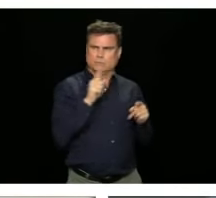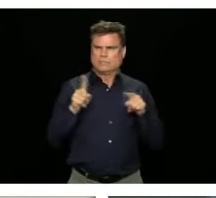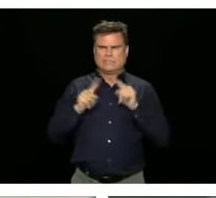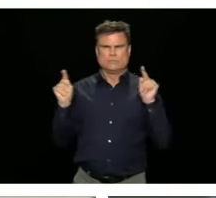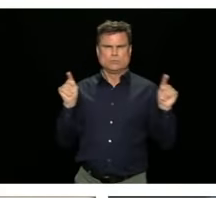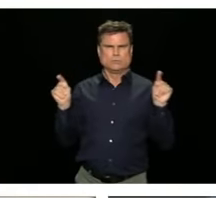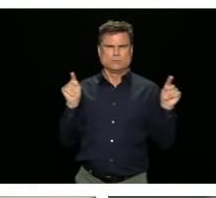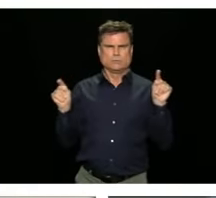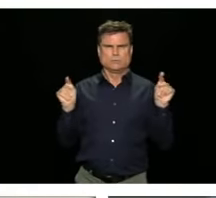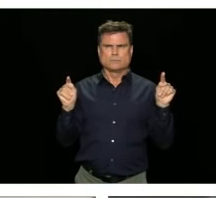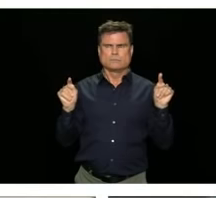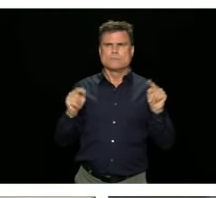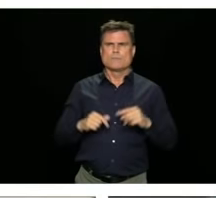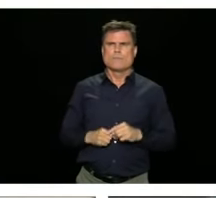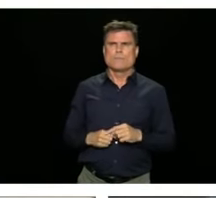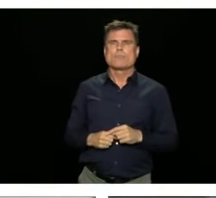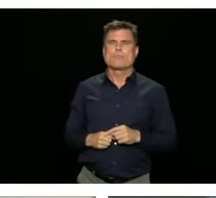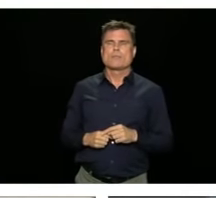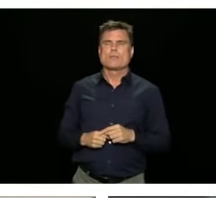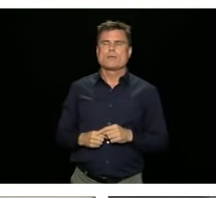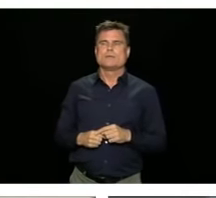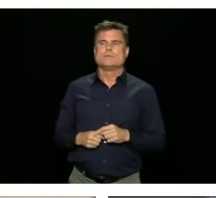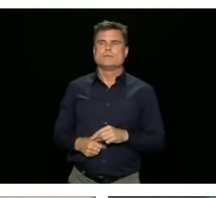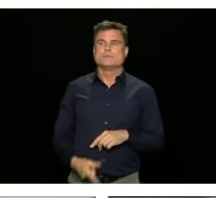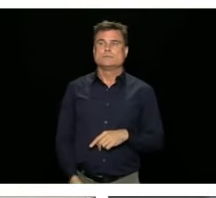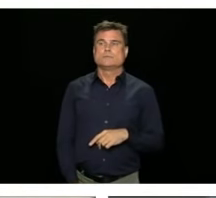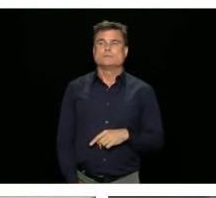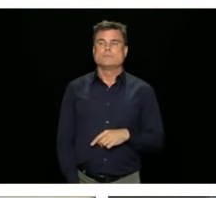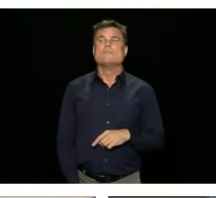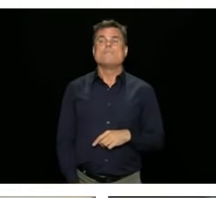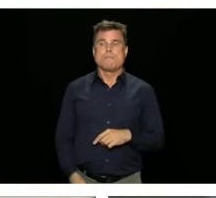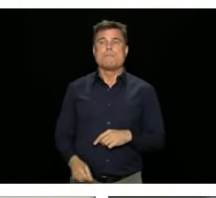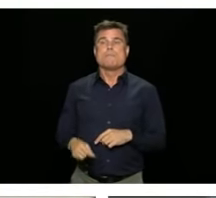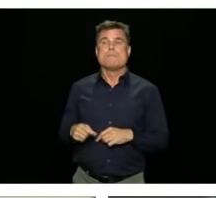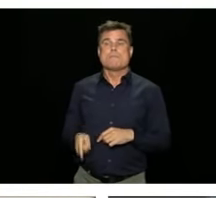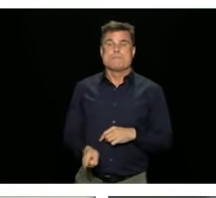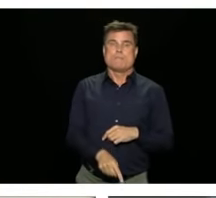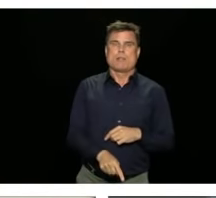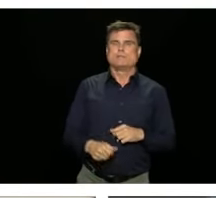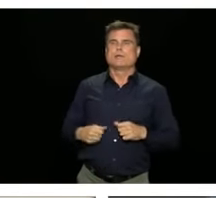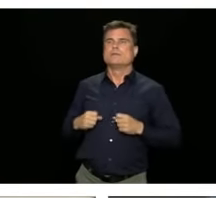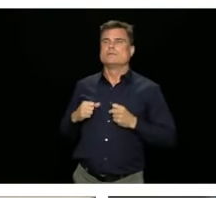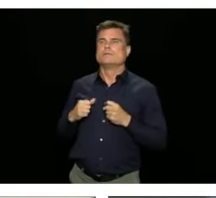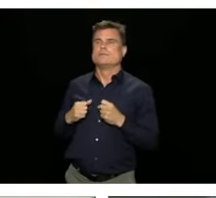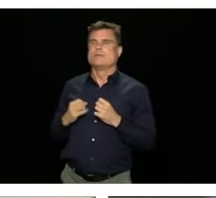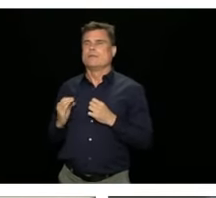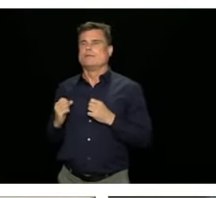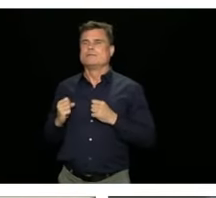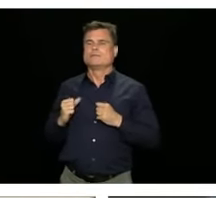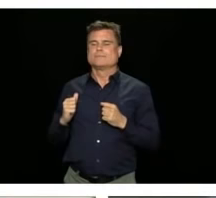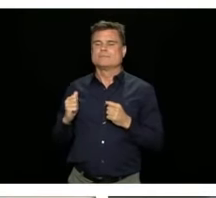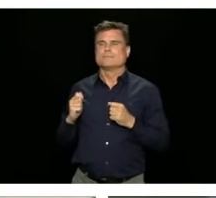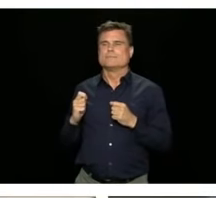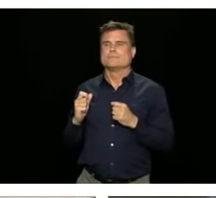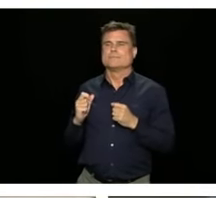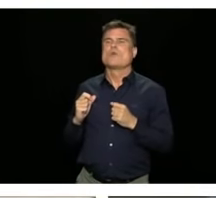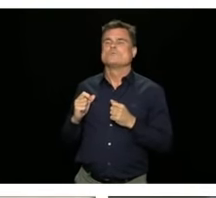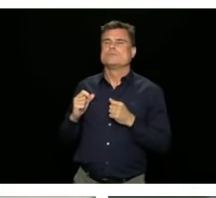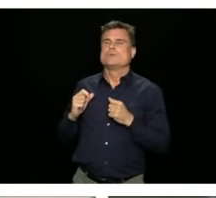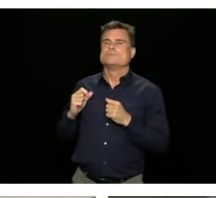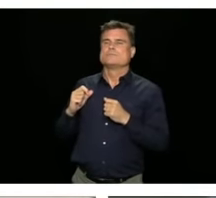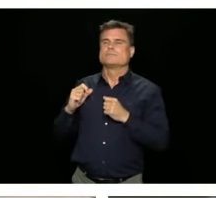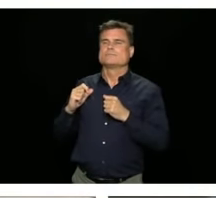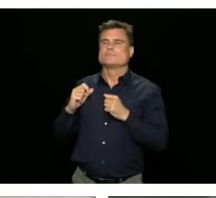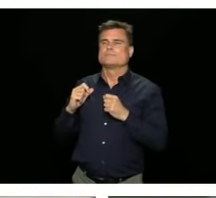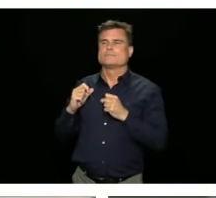first? Patricia, thank you. Oh, thank you. Yes. Yeah, so at the end of the